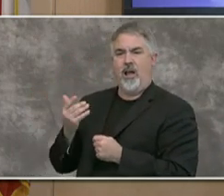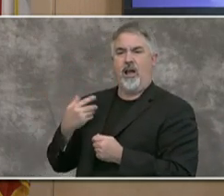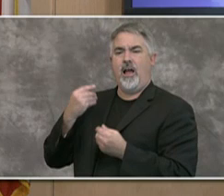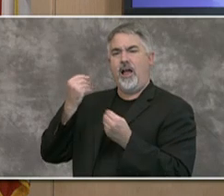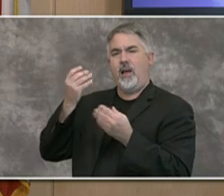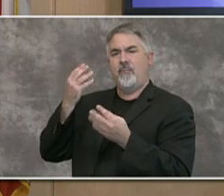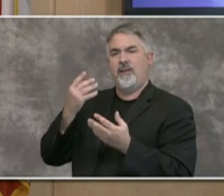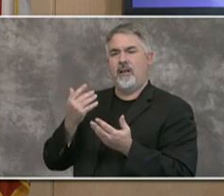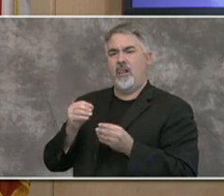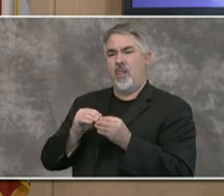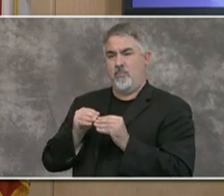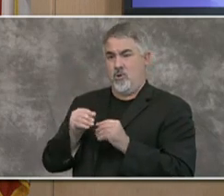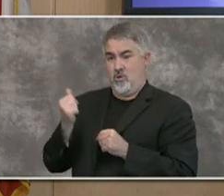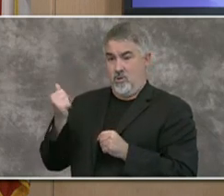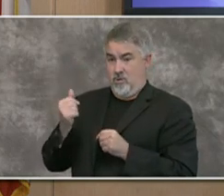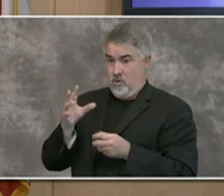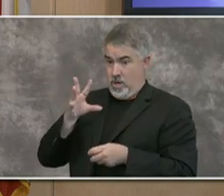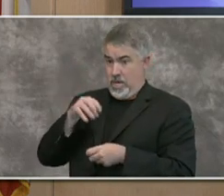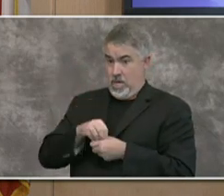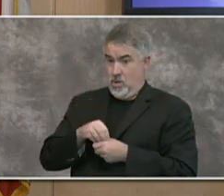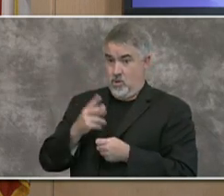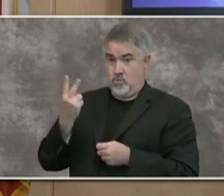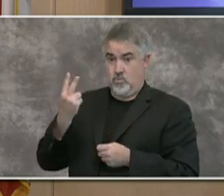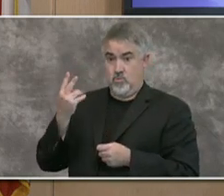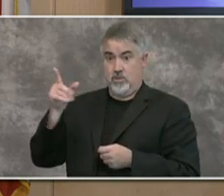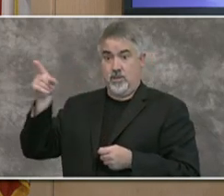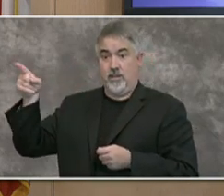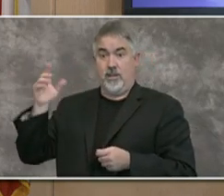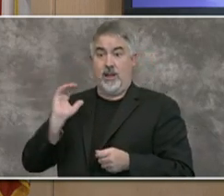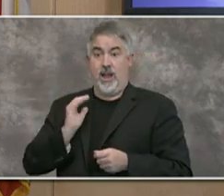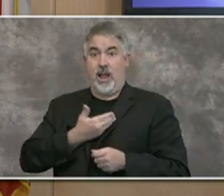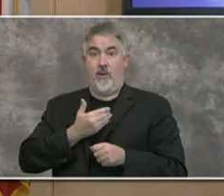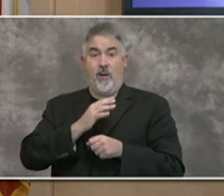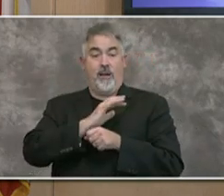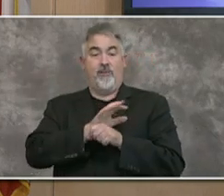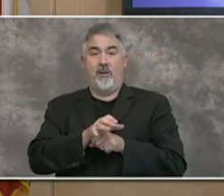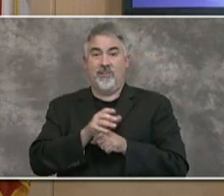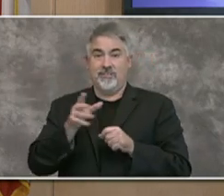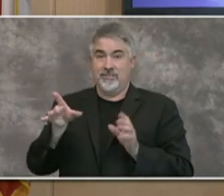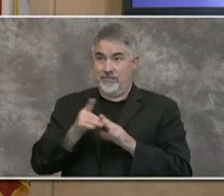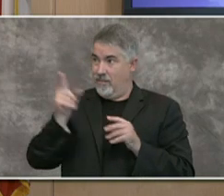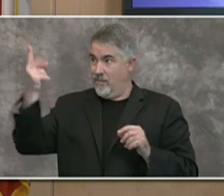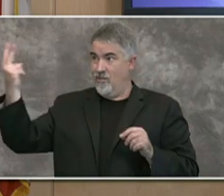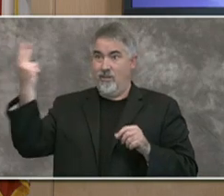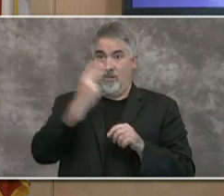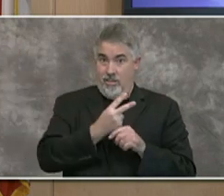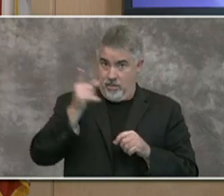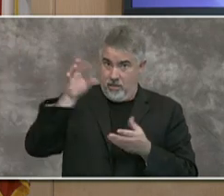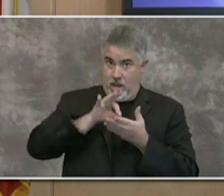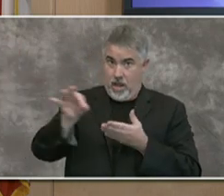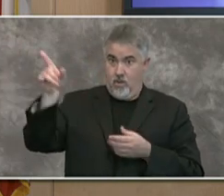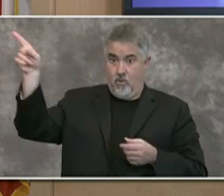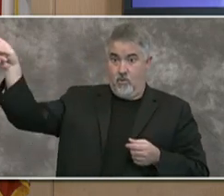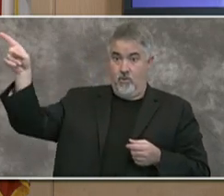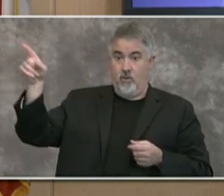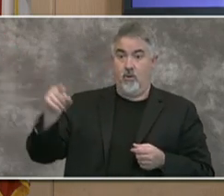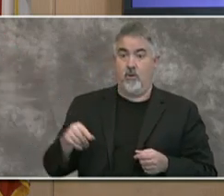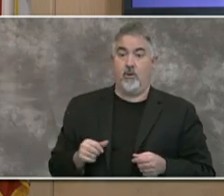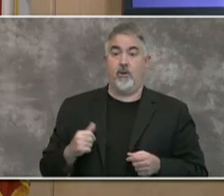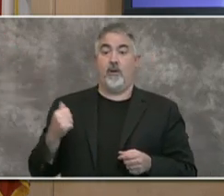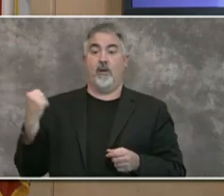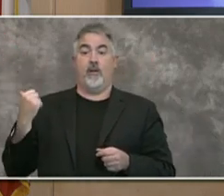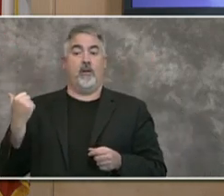care? That's a great question. The cases themselves are not counted in the cases that we report in our